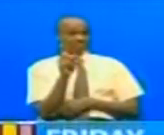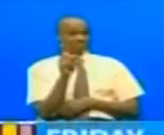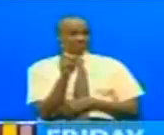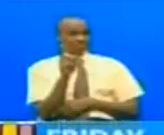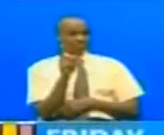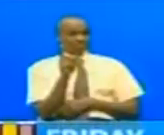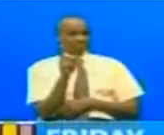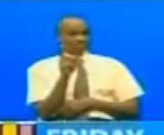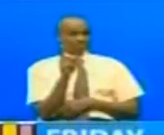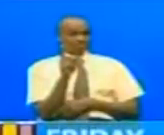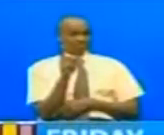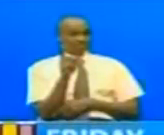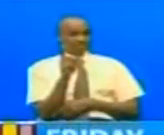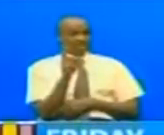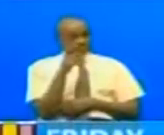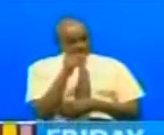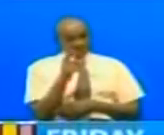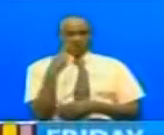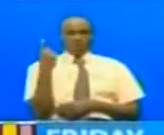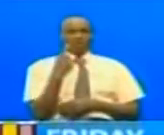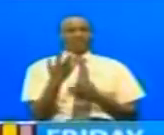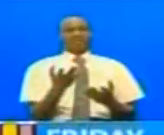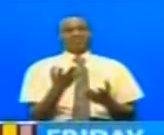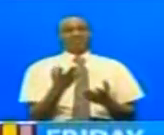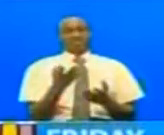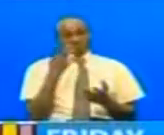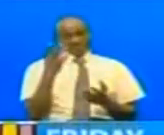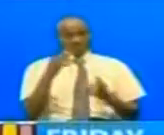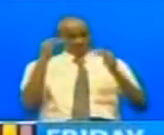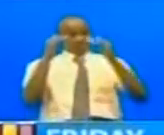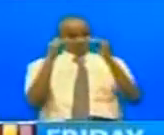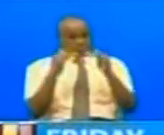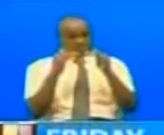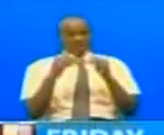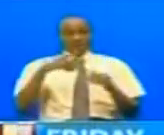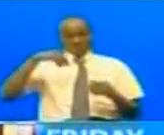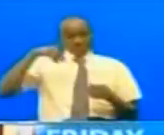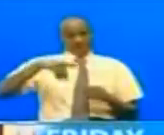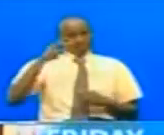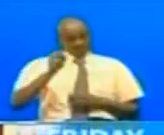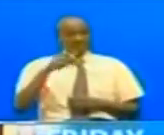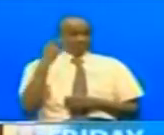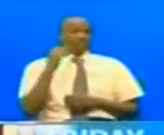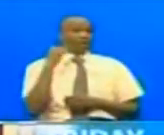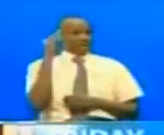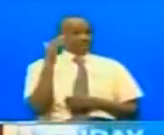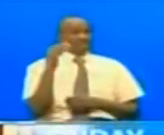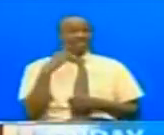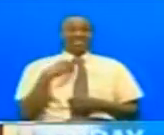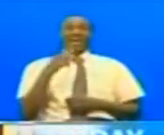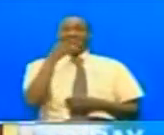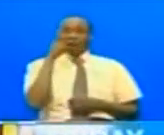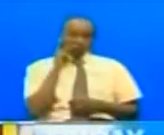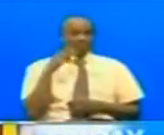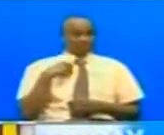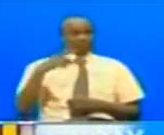according to the rank, he was just lesser mm-hmm. rank, mm-hmm. comparing with the Prime Minister, Raila Odinga, and Kalonzo was Vice